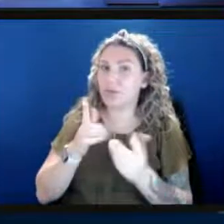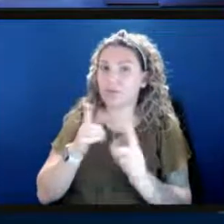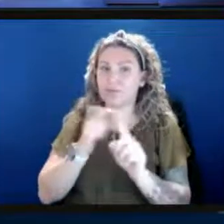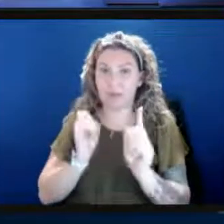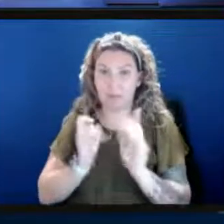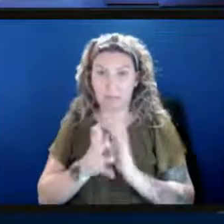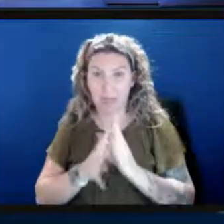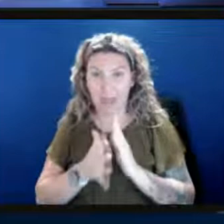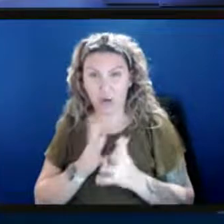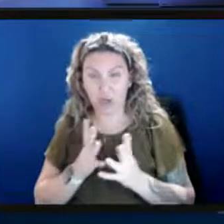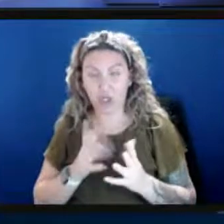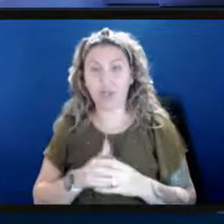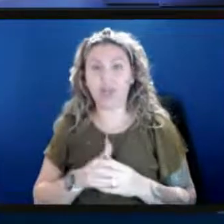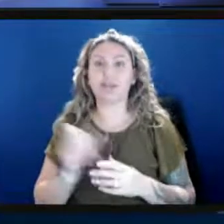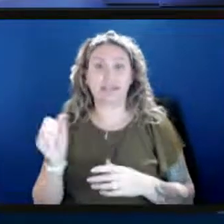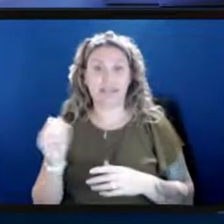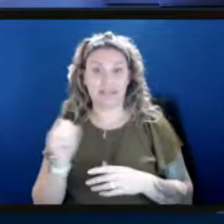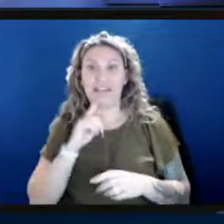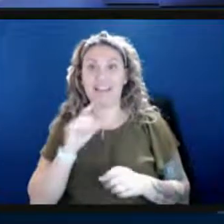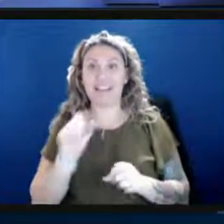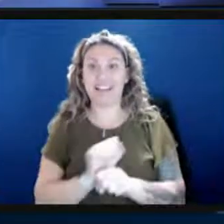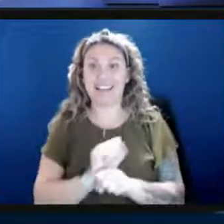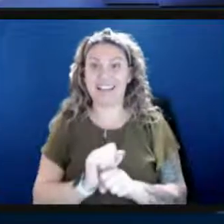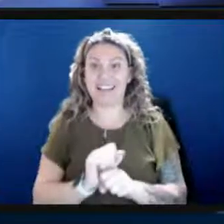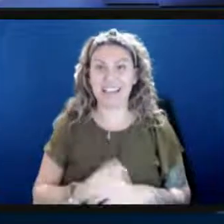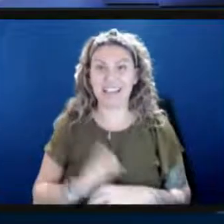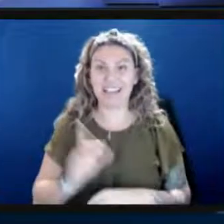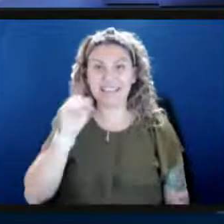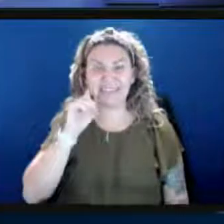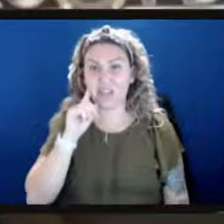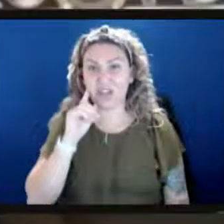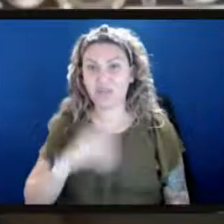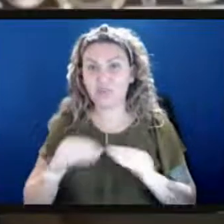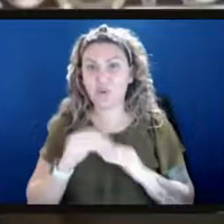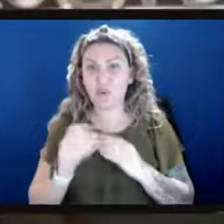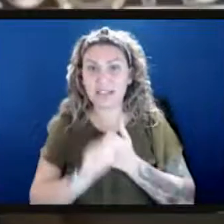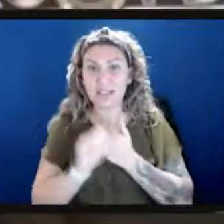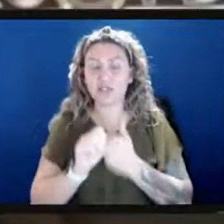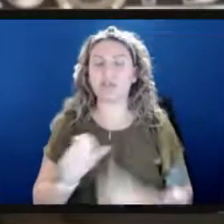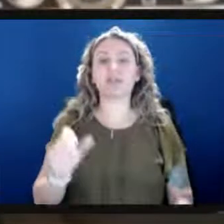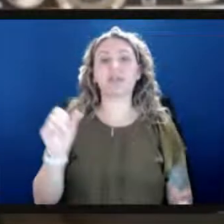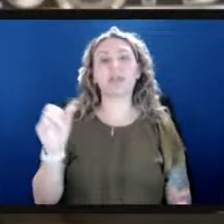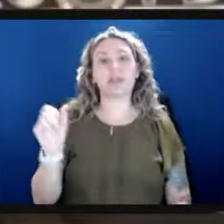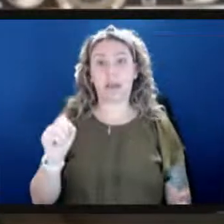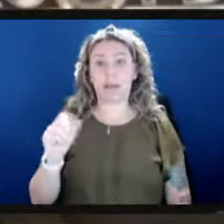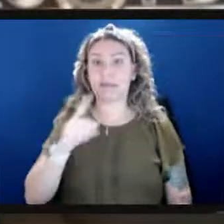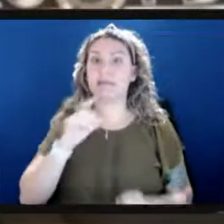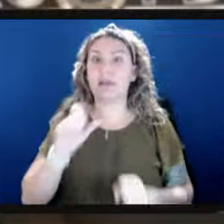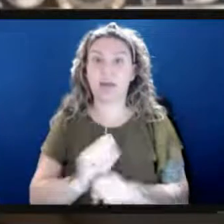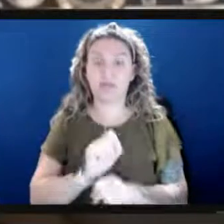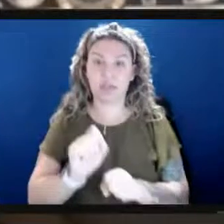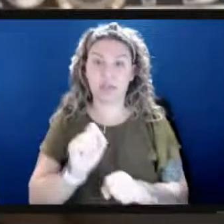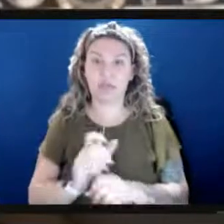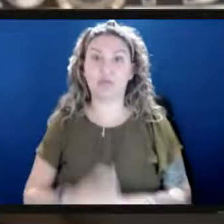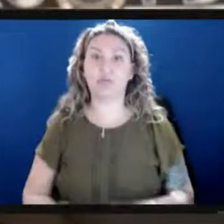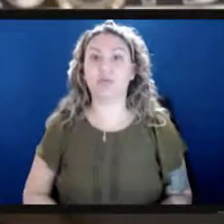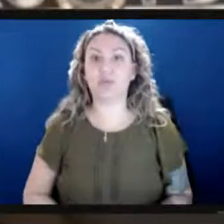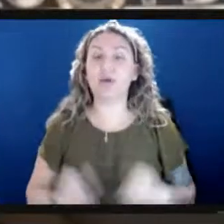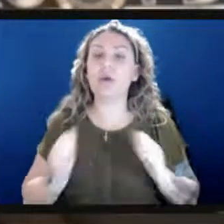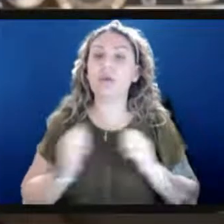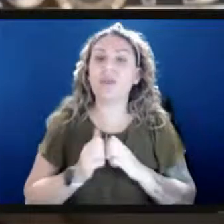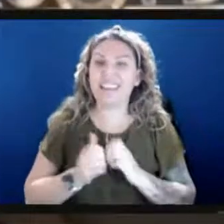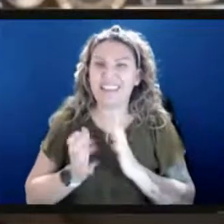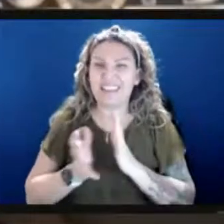Yes, absolutely. Sounds like that's more dangerous. Yes, absolutely. At least, I mean, in the powder form,